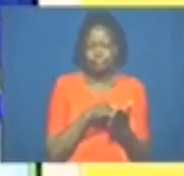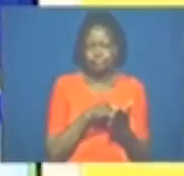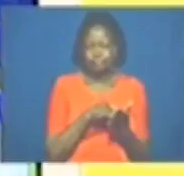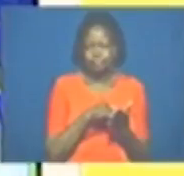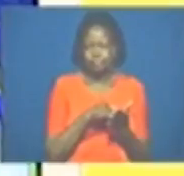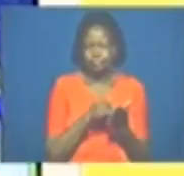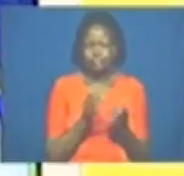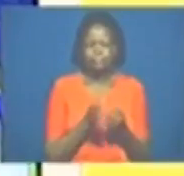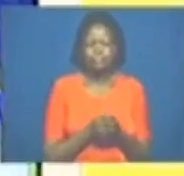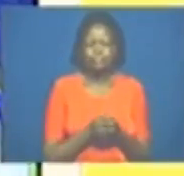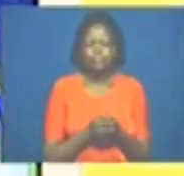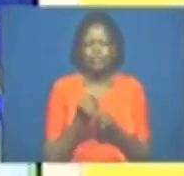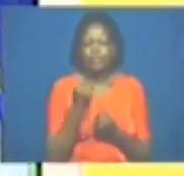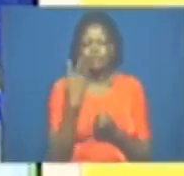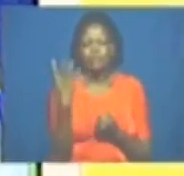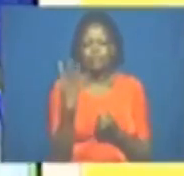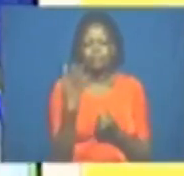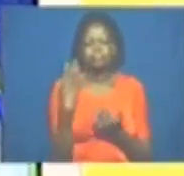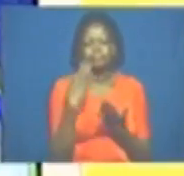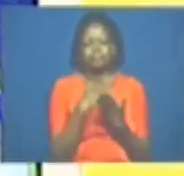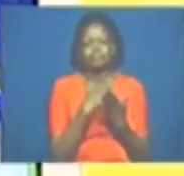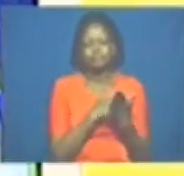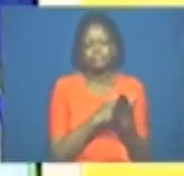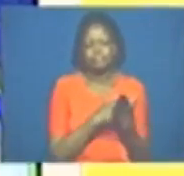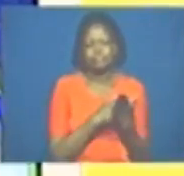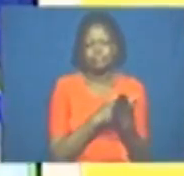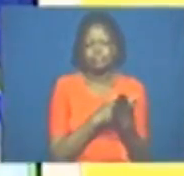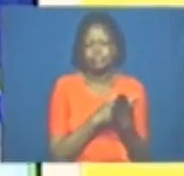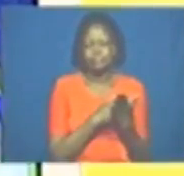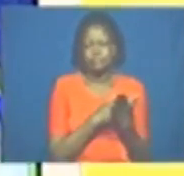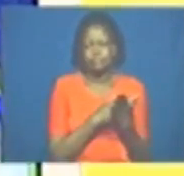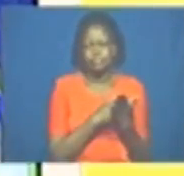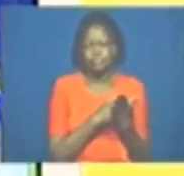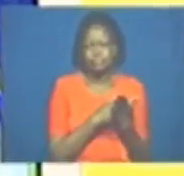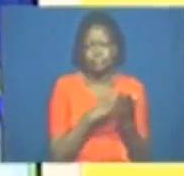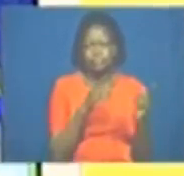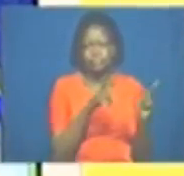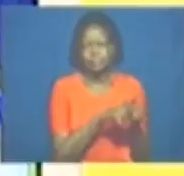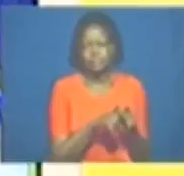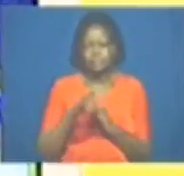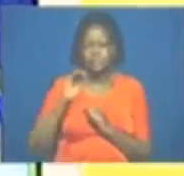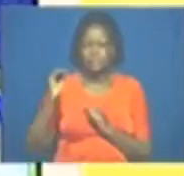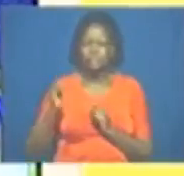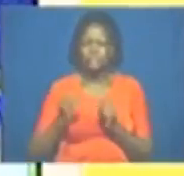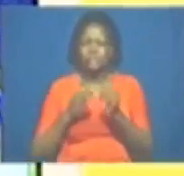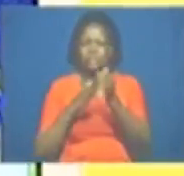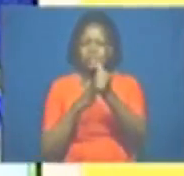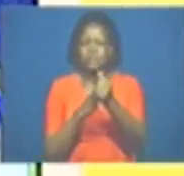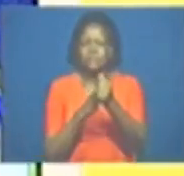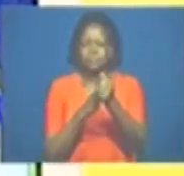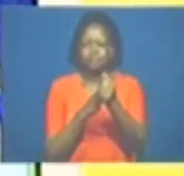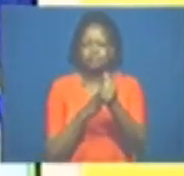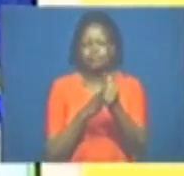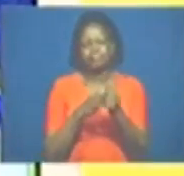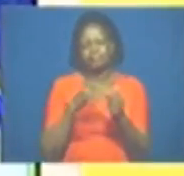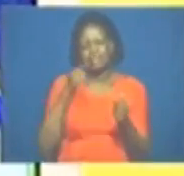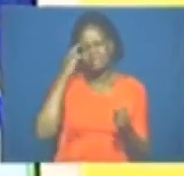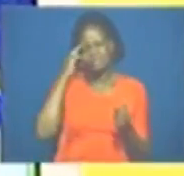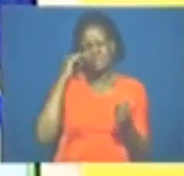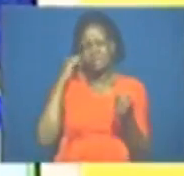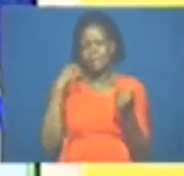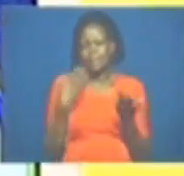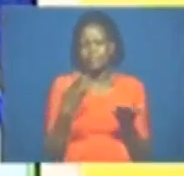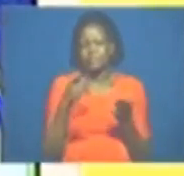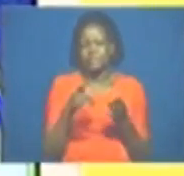as well as manufacture. Well, as the county leadership takes stock of the system of governance,